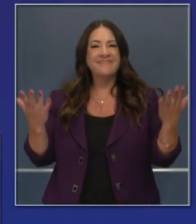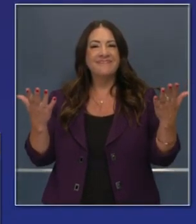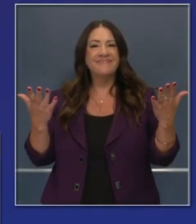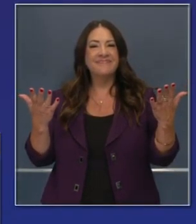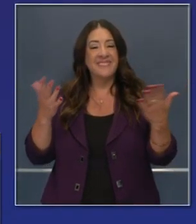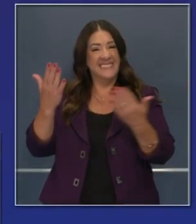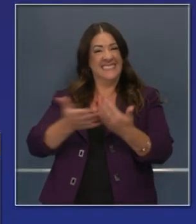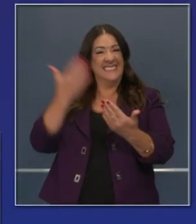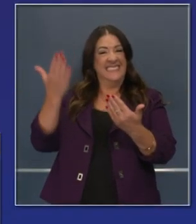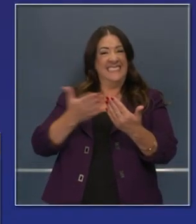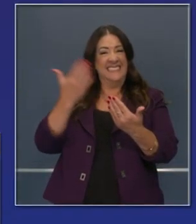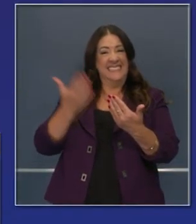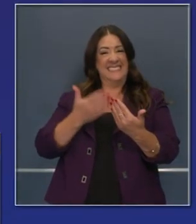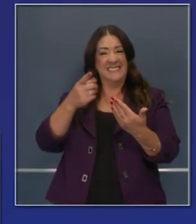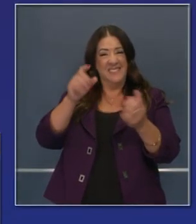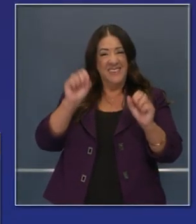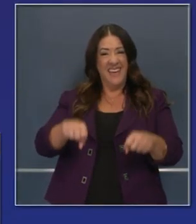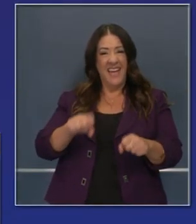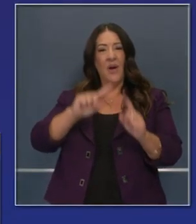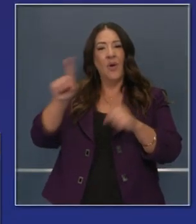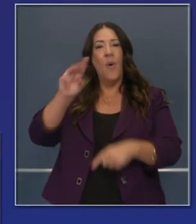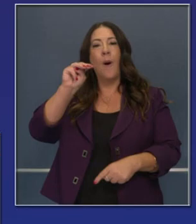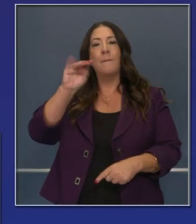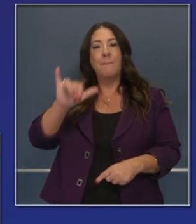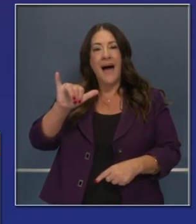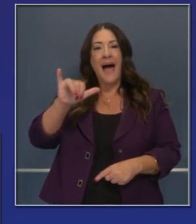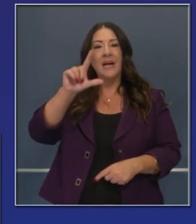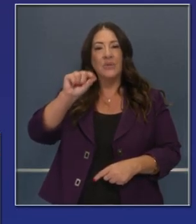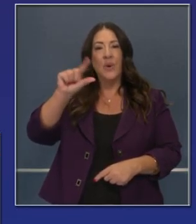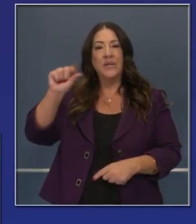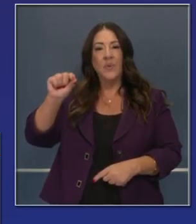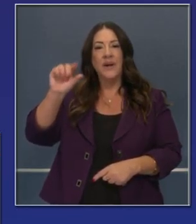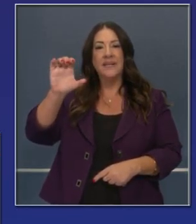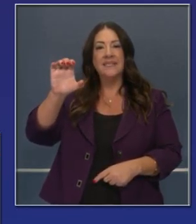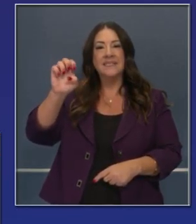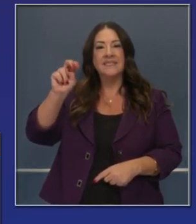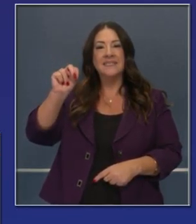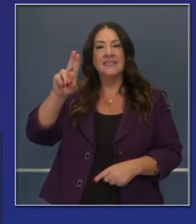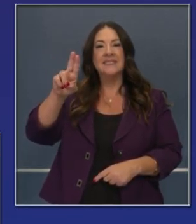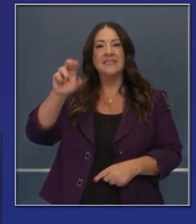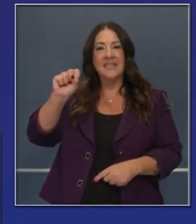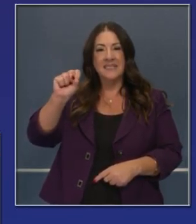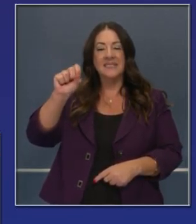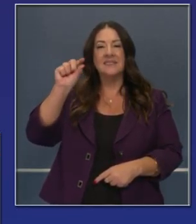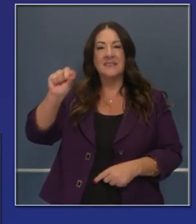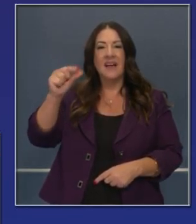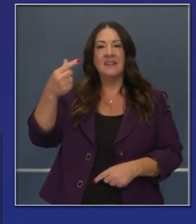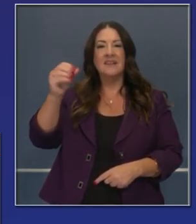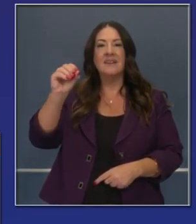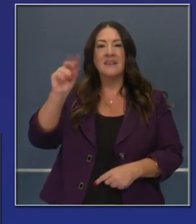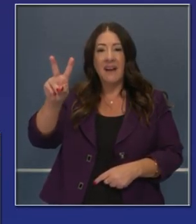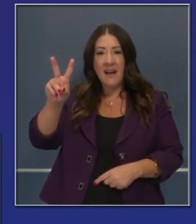And it is that easy. Y sí, es así de fácil. Vayan a my2020census.gov,